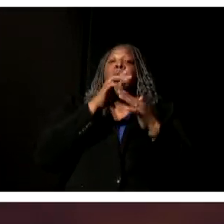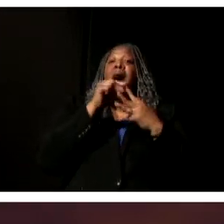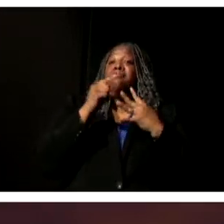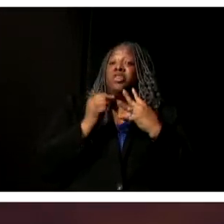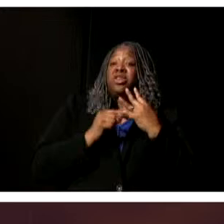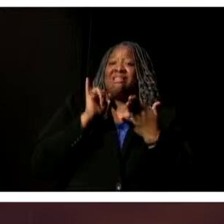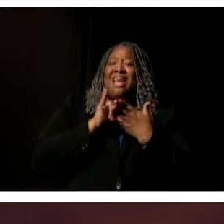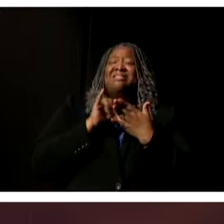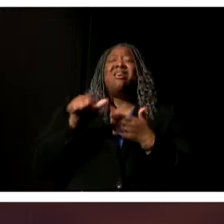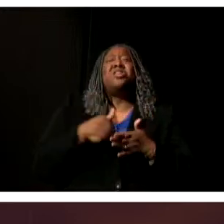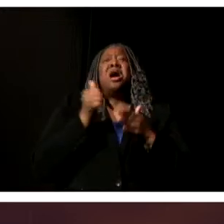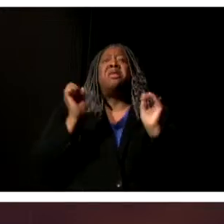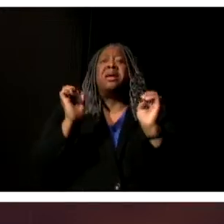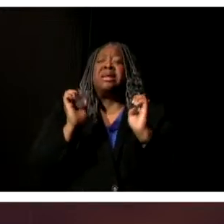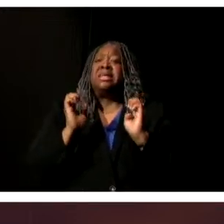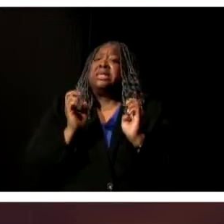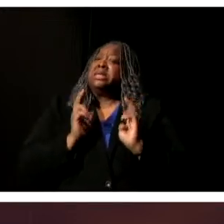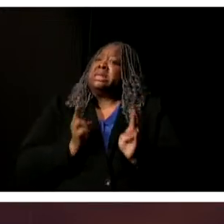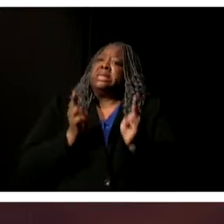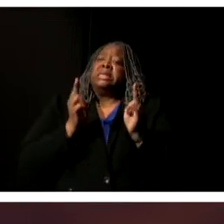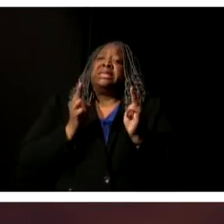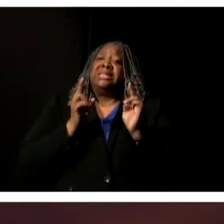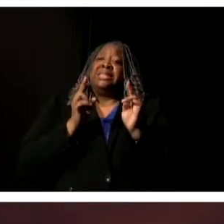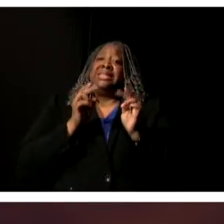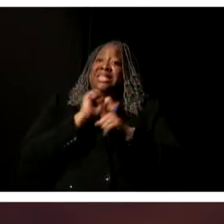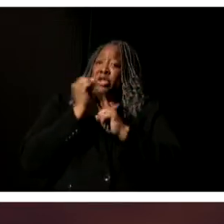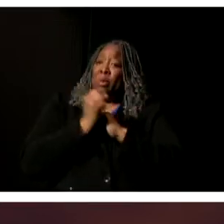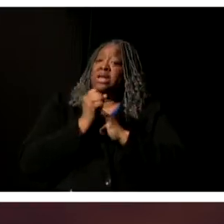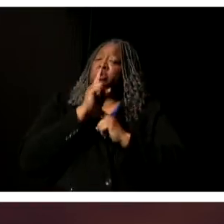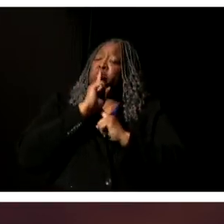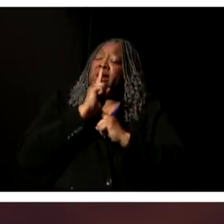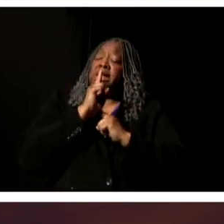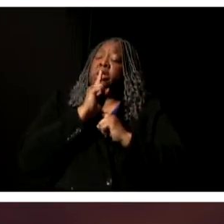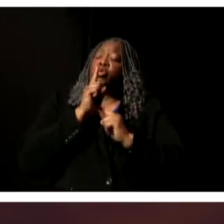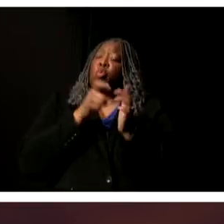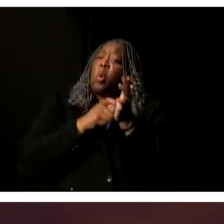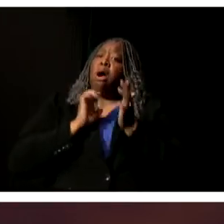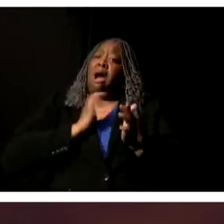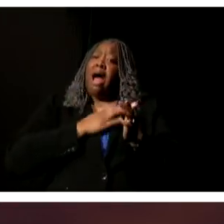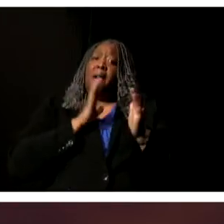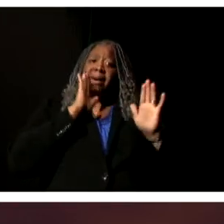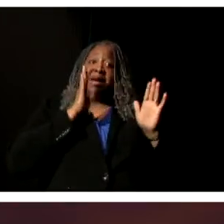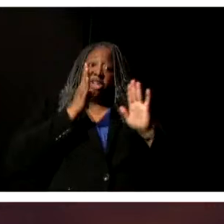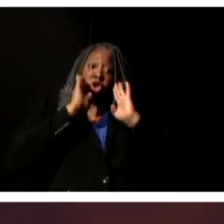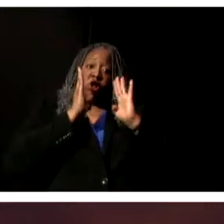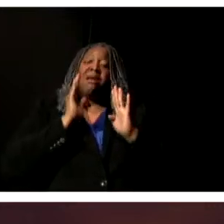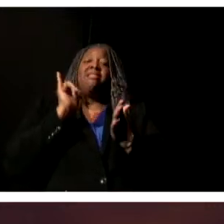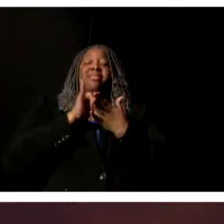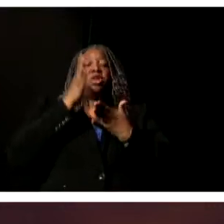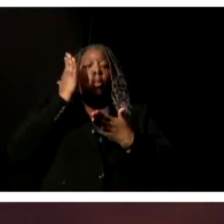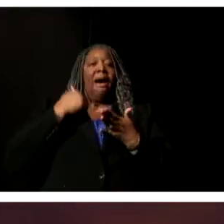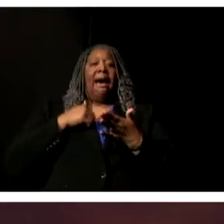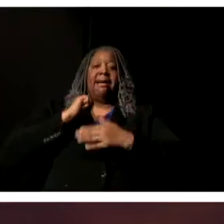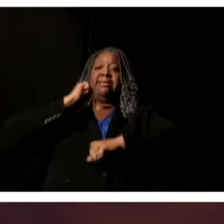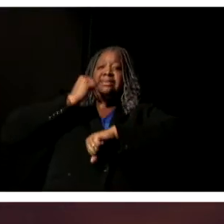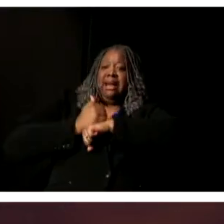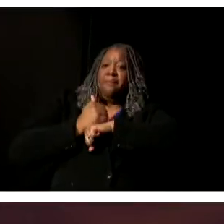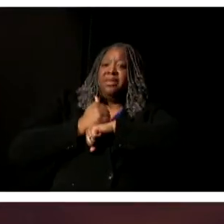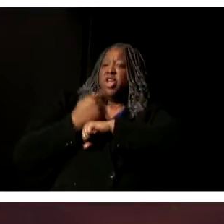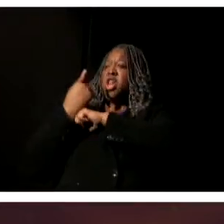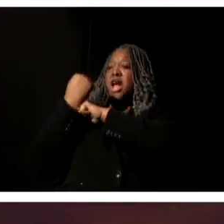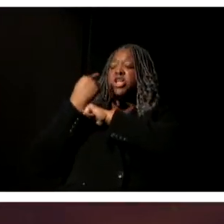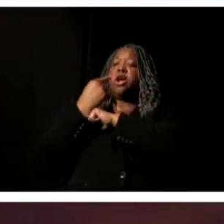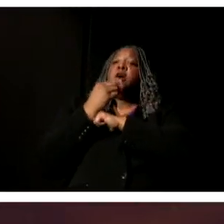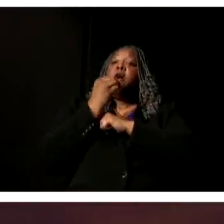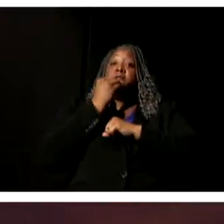another urgent matter that demands our attention. That is why I established a food desert task force last year,